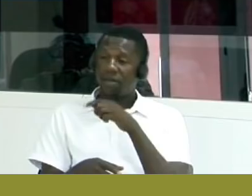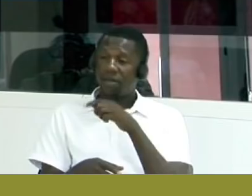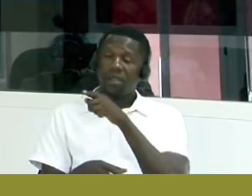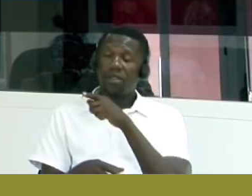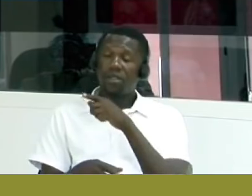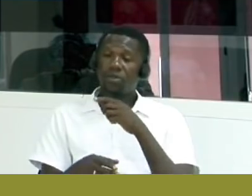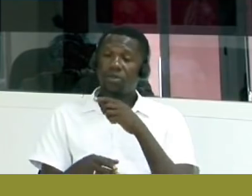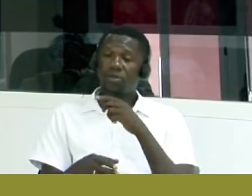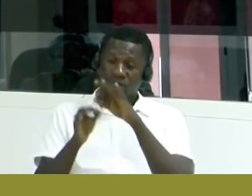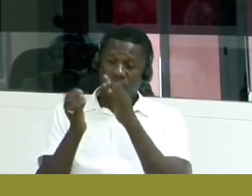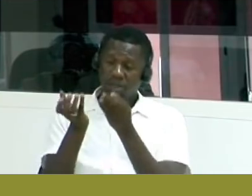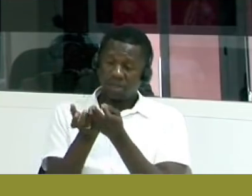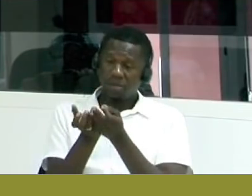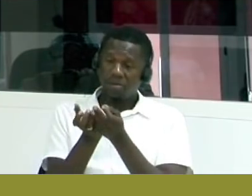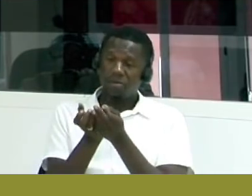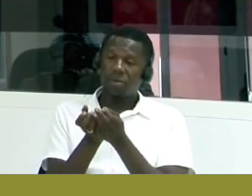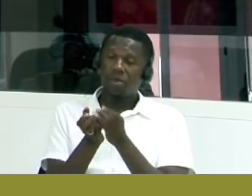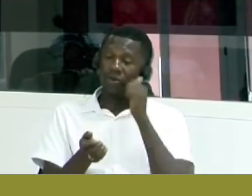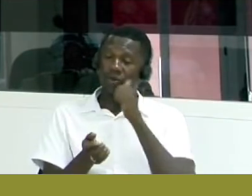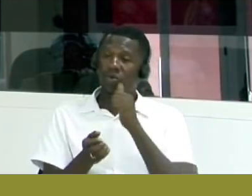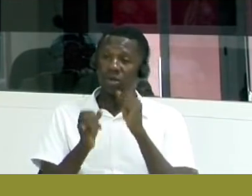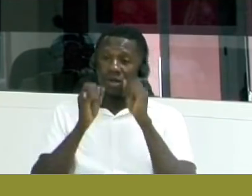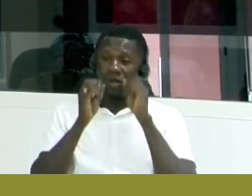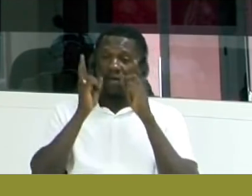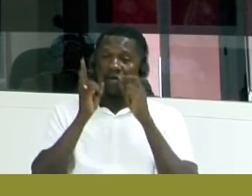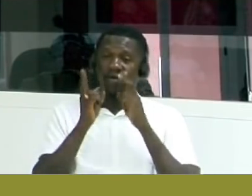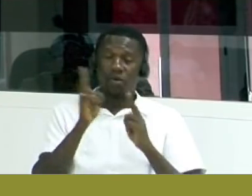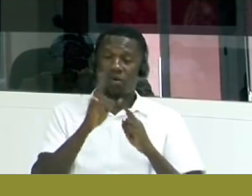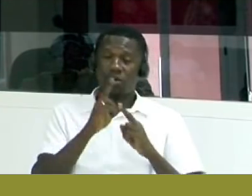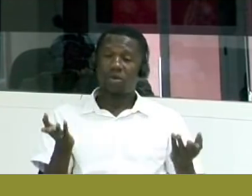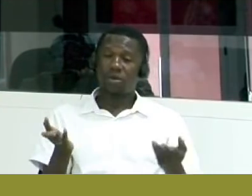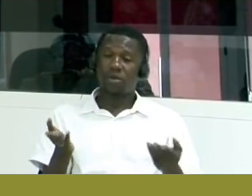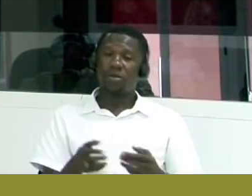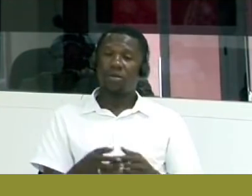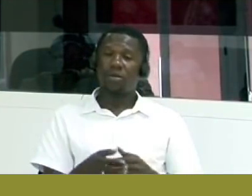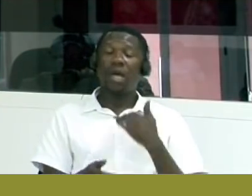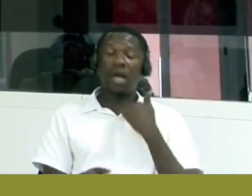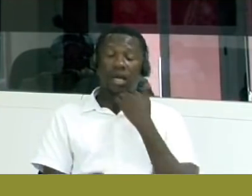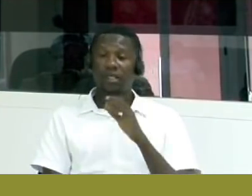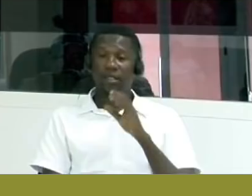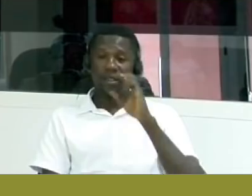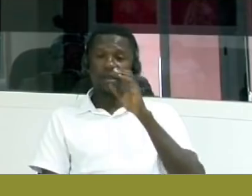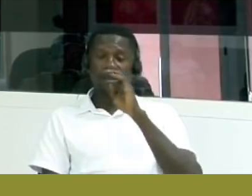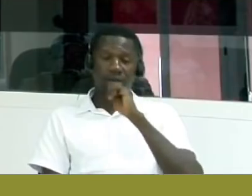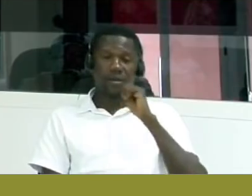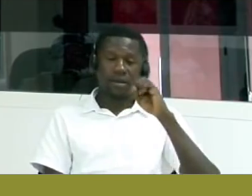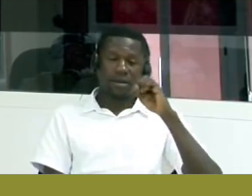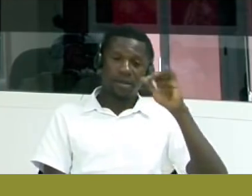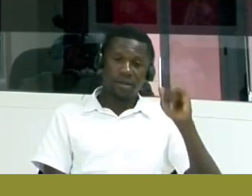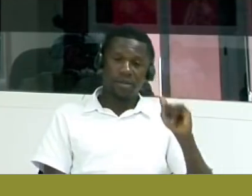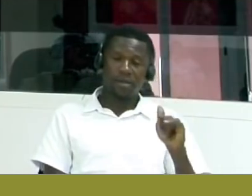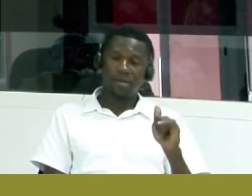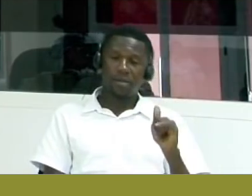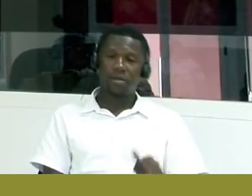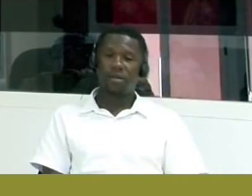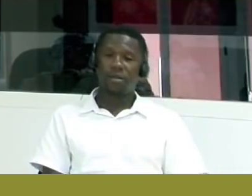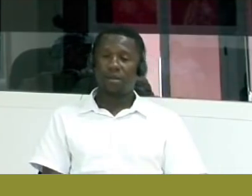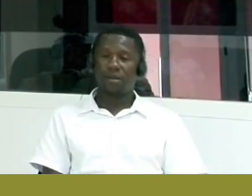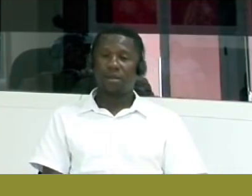I asked him that question. Who did you ask? CC, I asked him that question. I asked CC, how did this shooting come about?